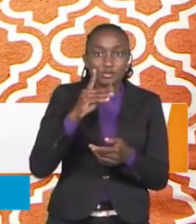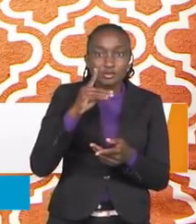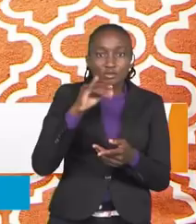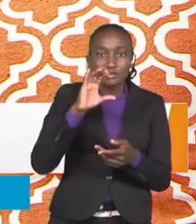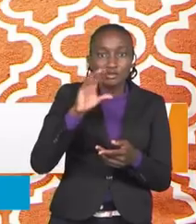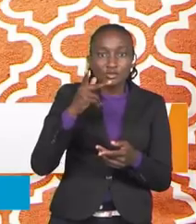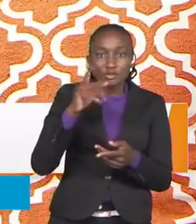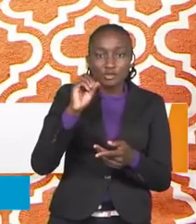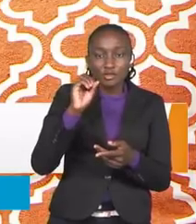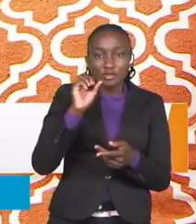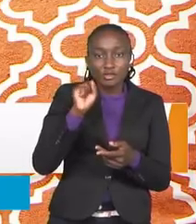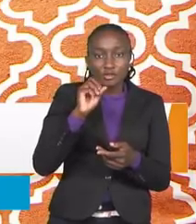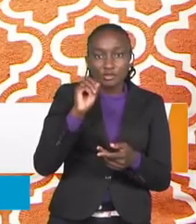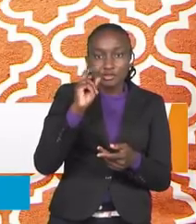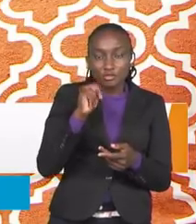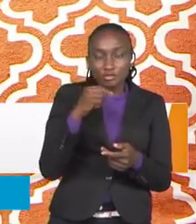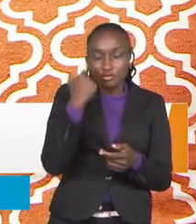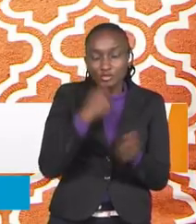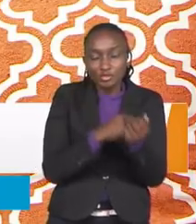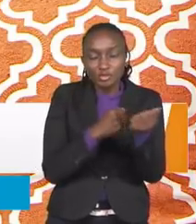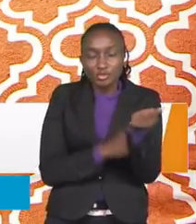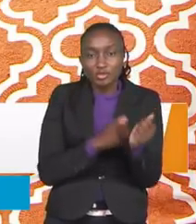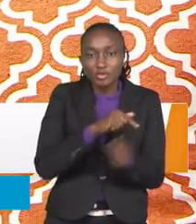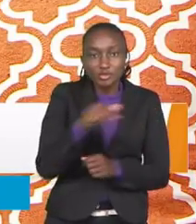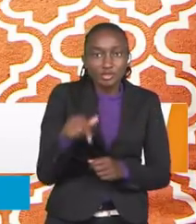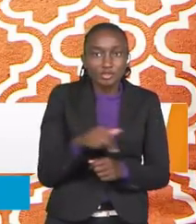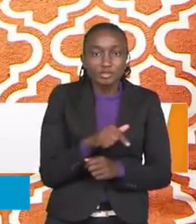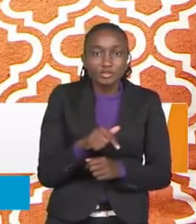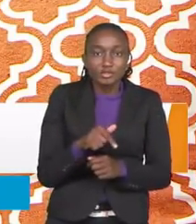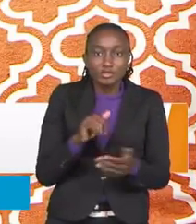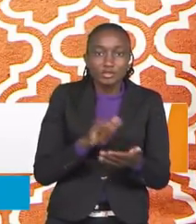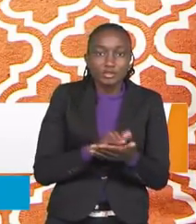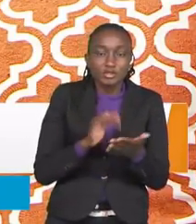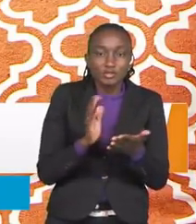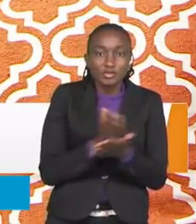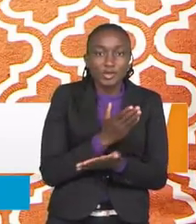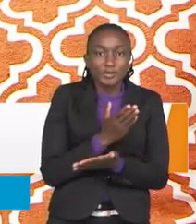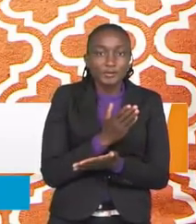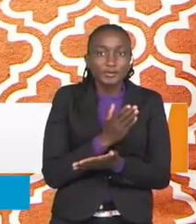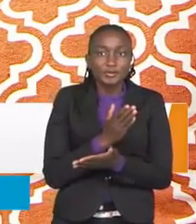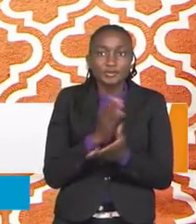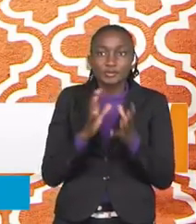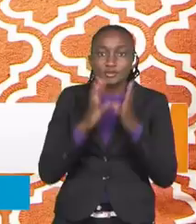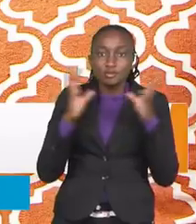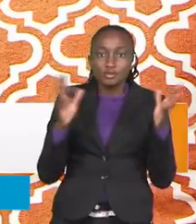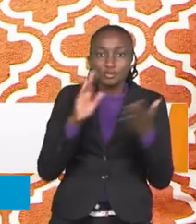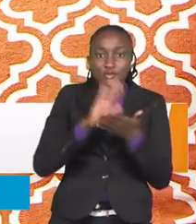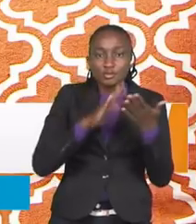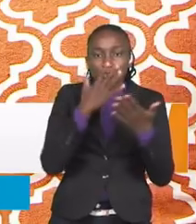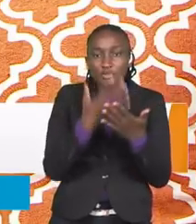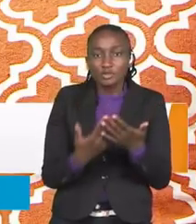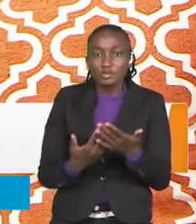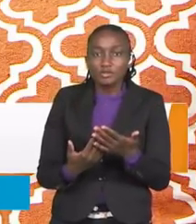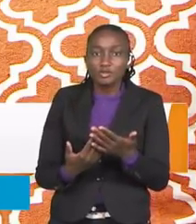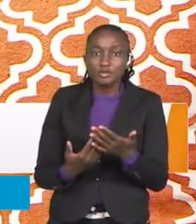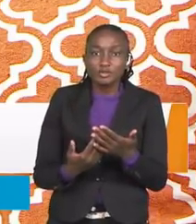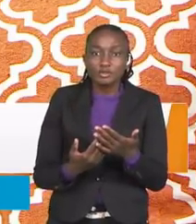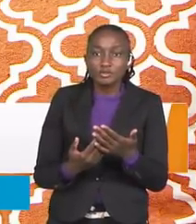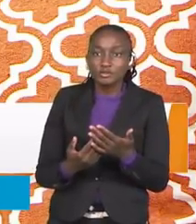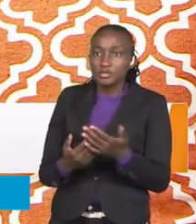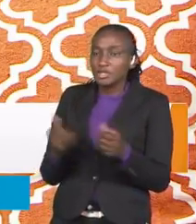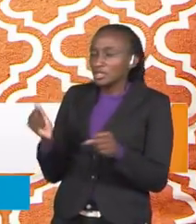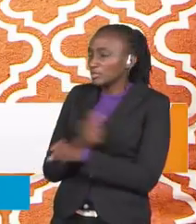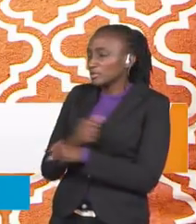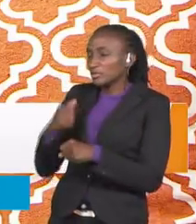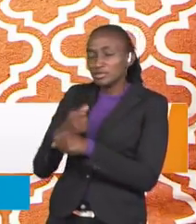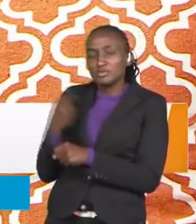is right there supporting us. And so that's just part of the whole network that we so you cannot do this thing